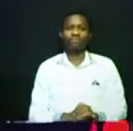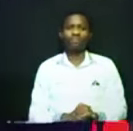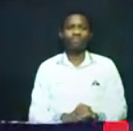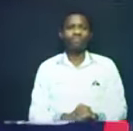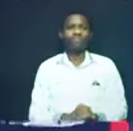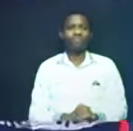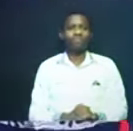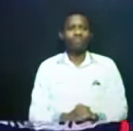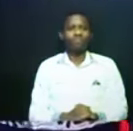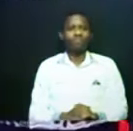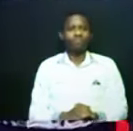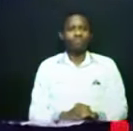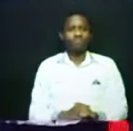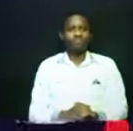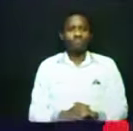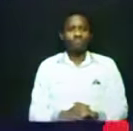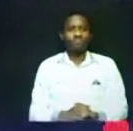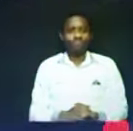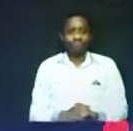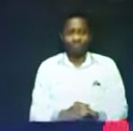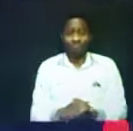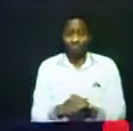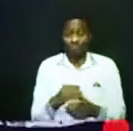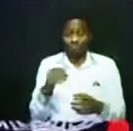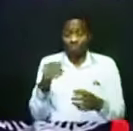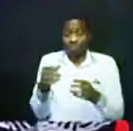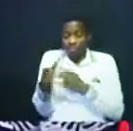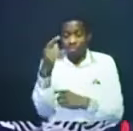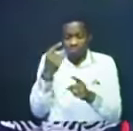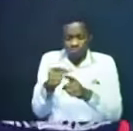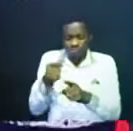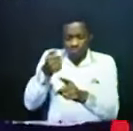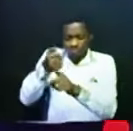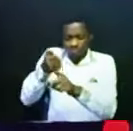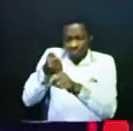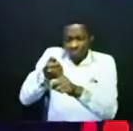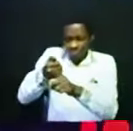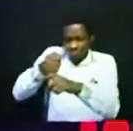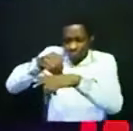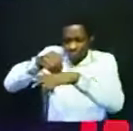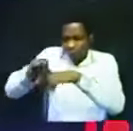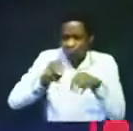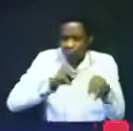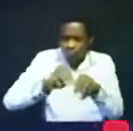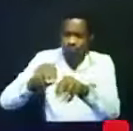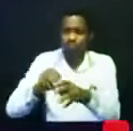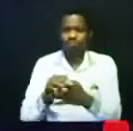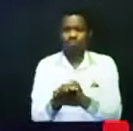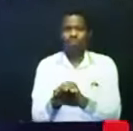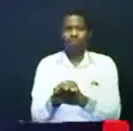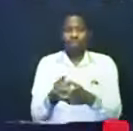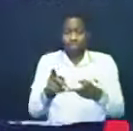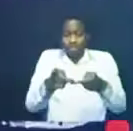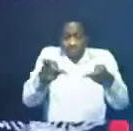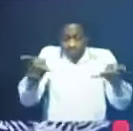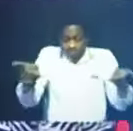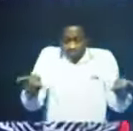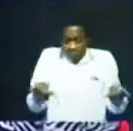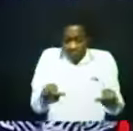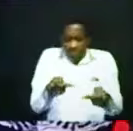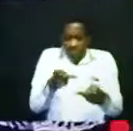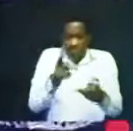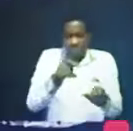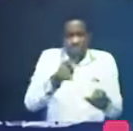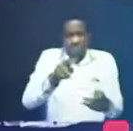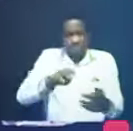temufo. It is sent unaccompanied. Se wo soma asem no a wherever it lands, bebi e beto biara,